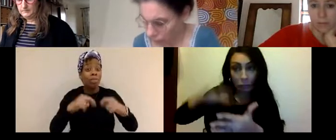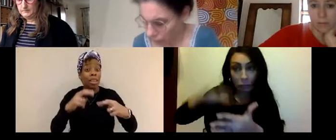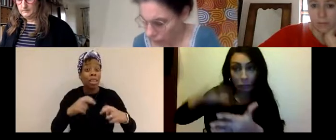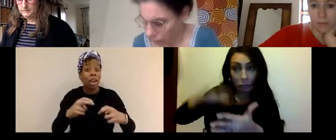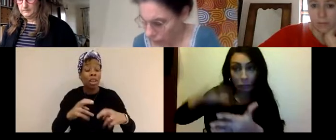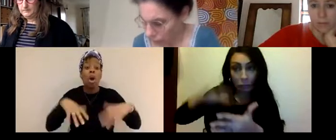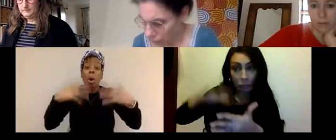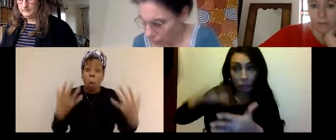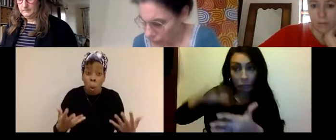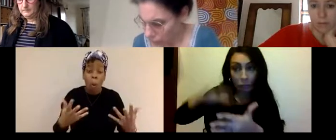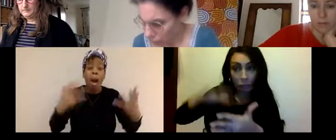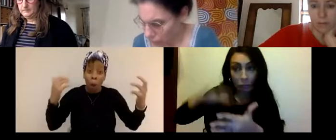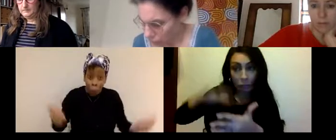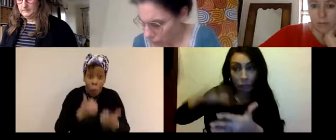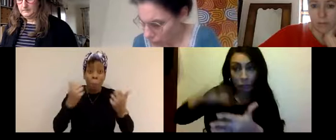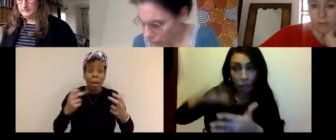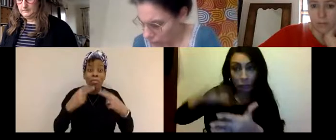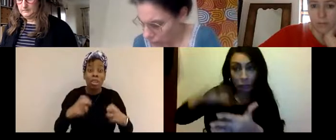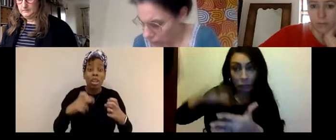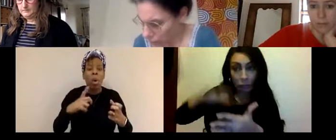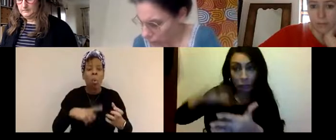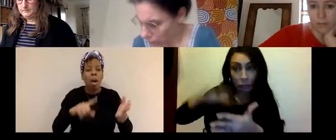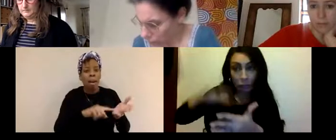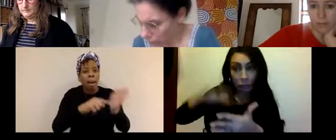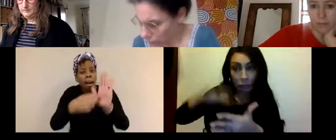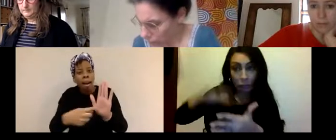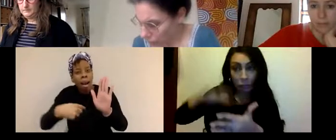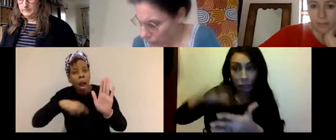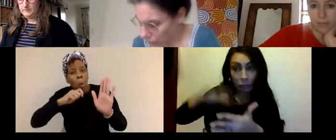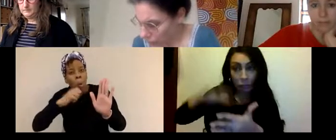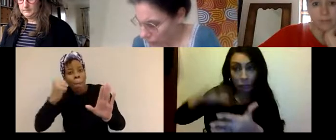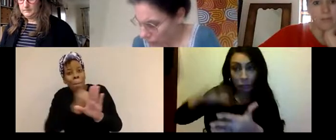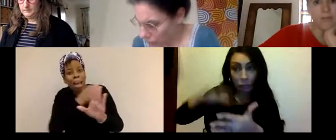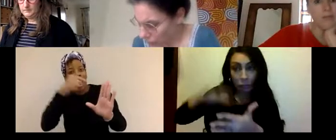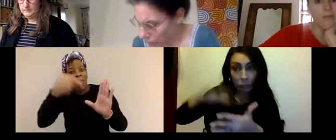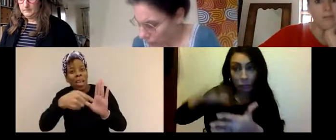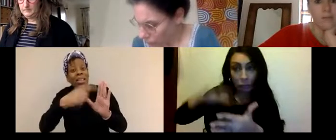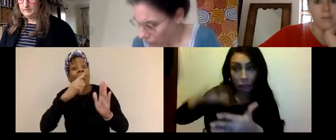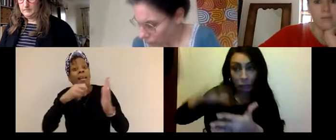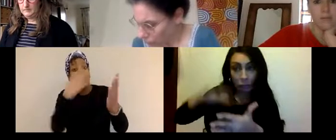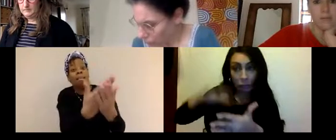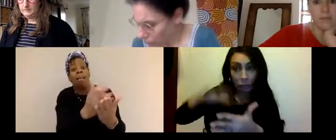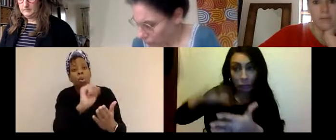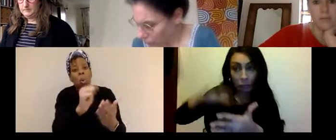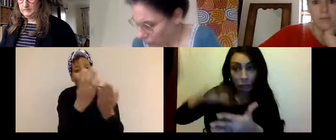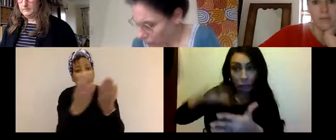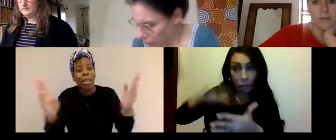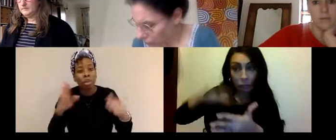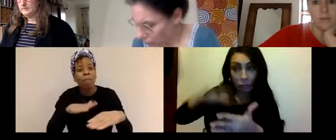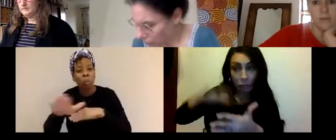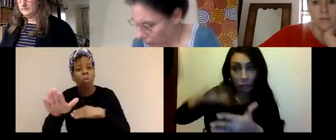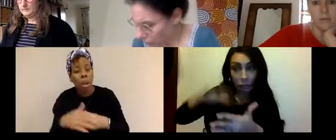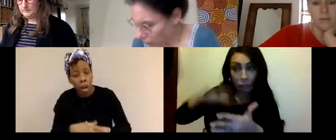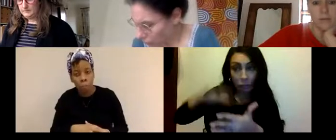completed their research but that they want to propose a piece of work they'd like to make towards submitting for the exhibition in the future, because we have